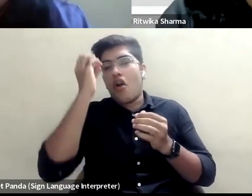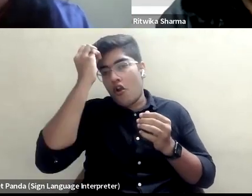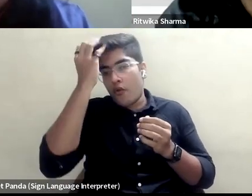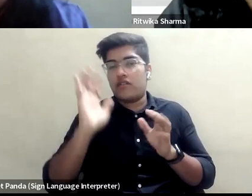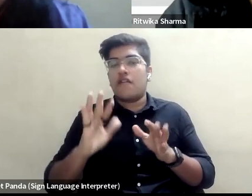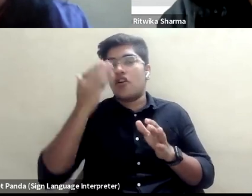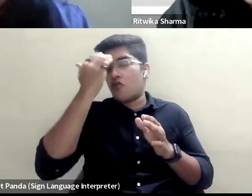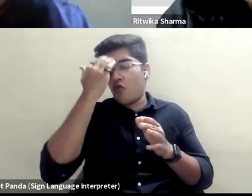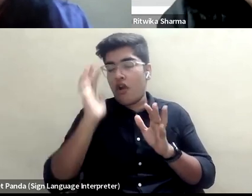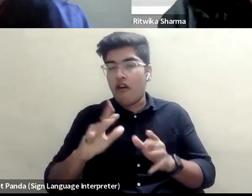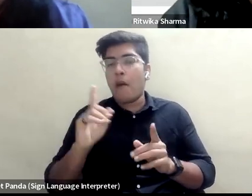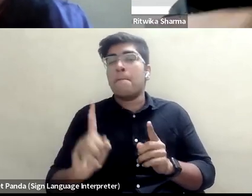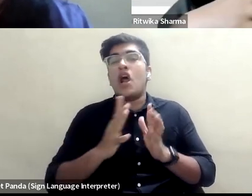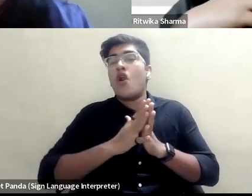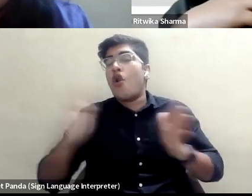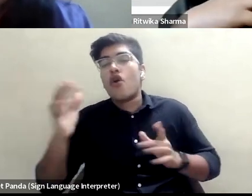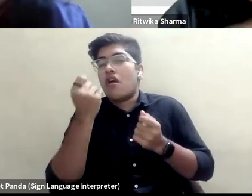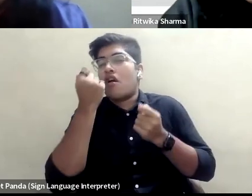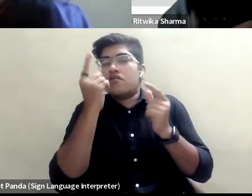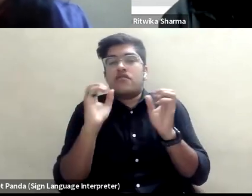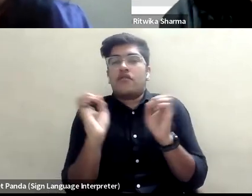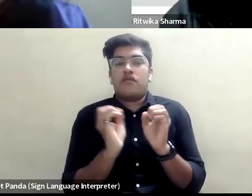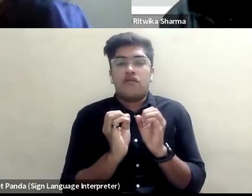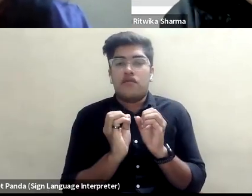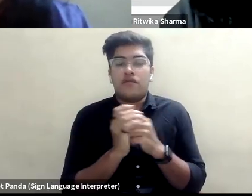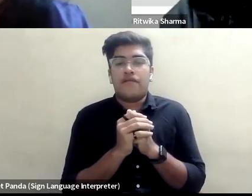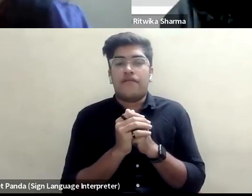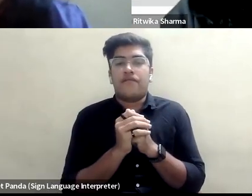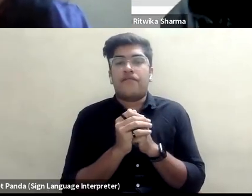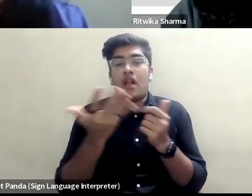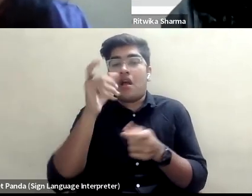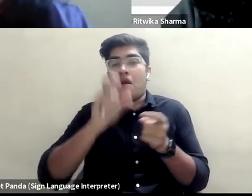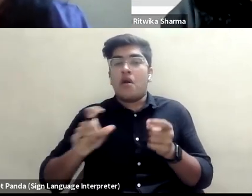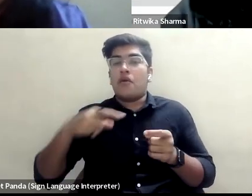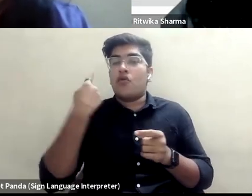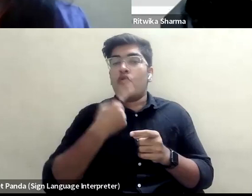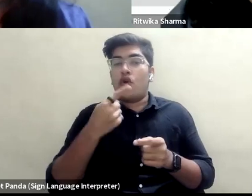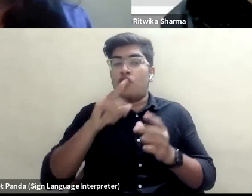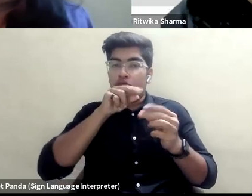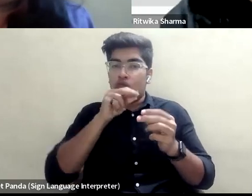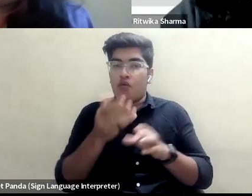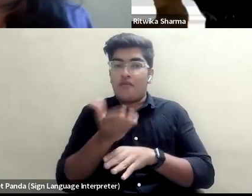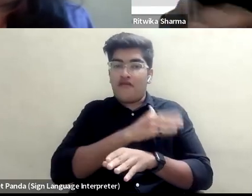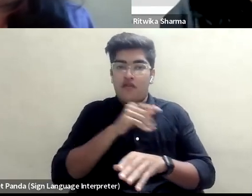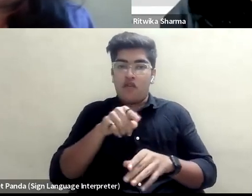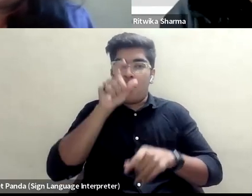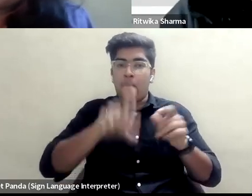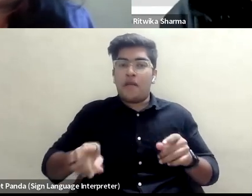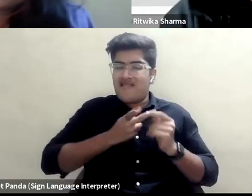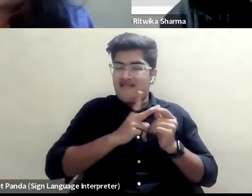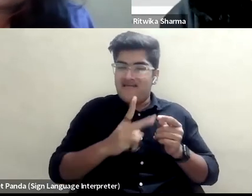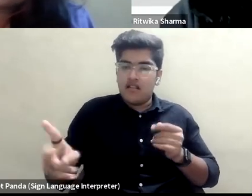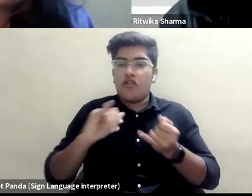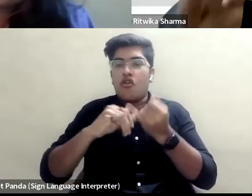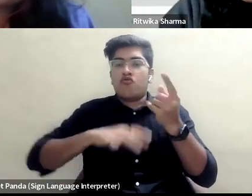but perhaps not a nuanced understanding. Evidently, the pool of participants who you spoke to spans across people from different